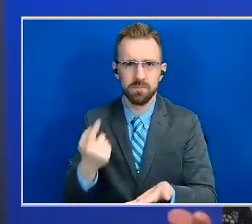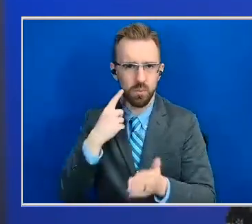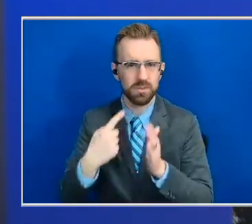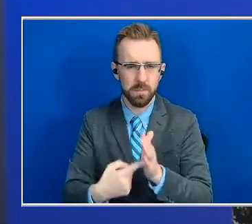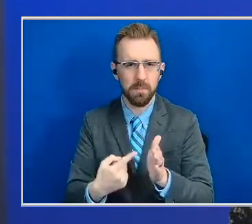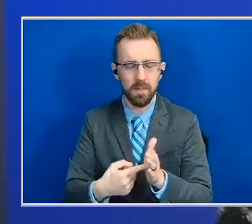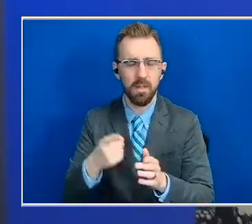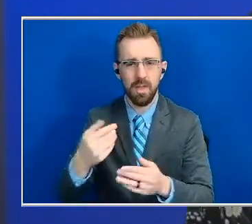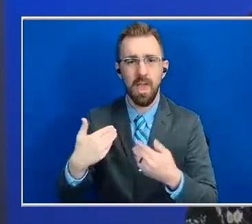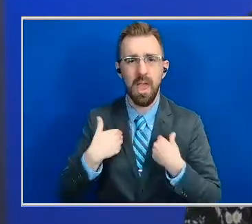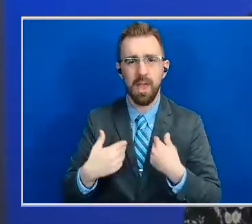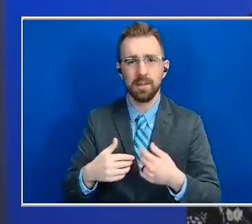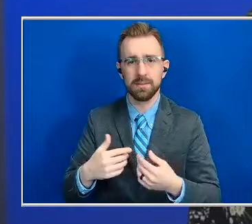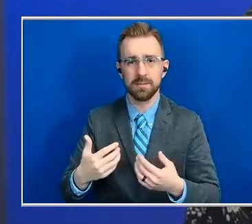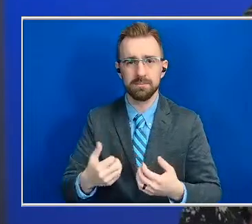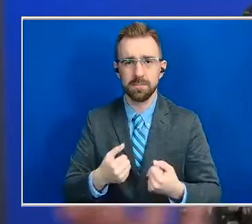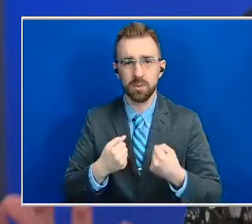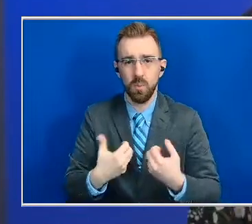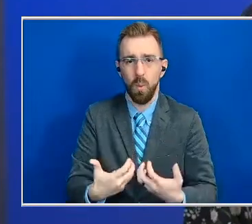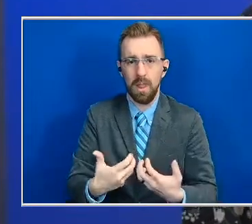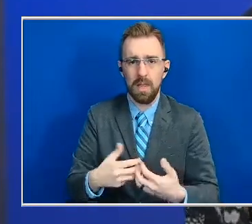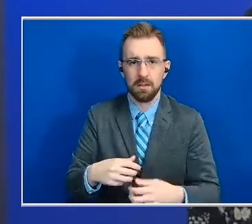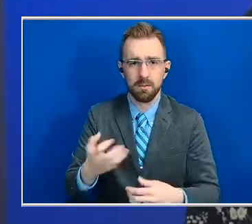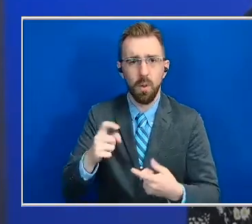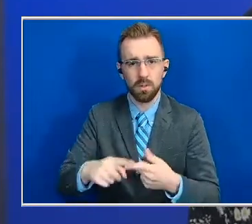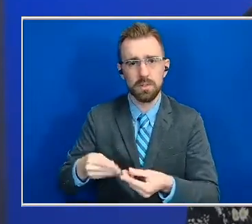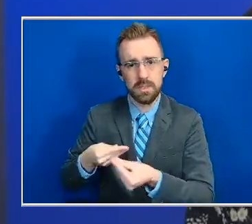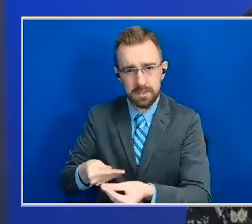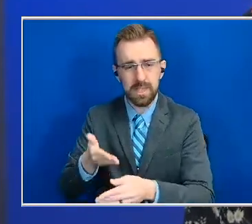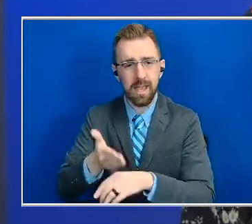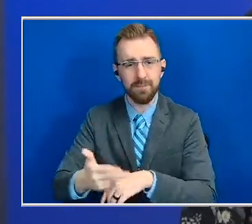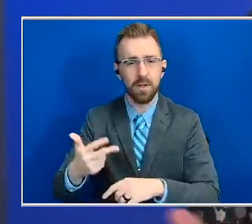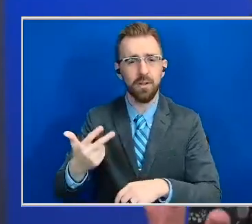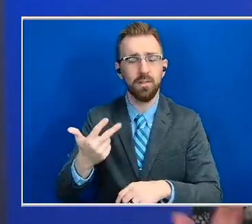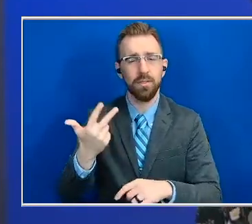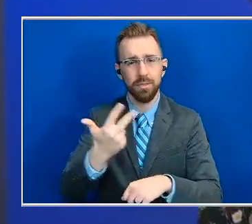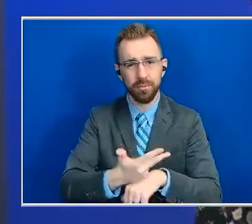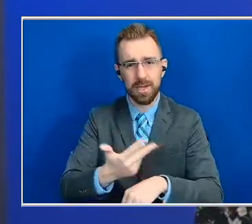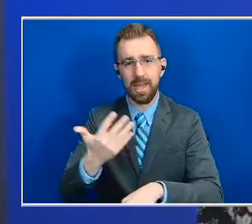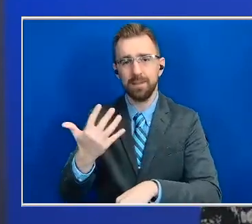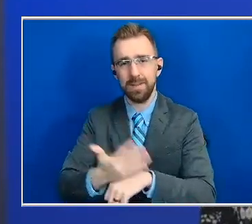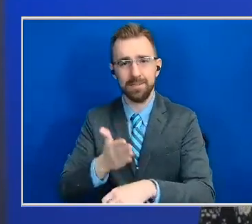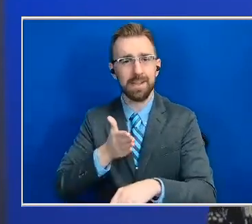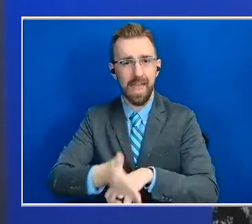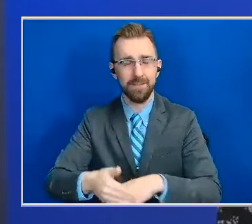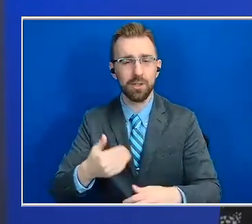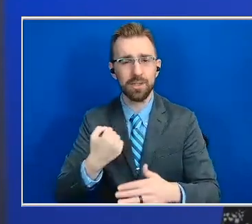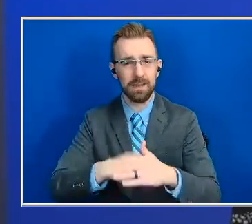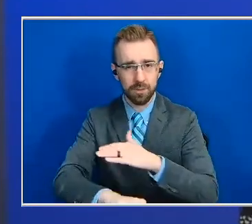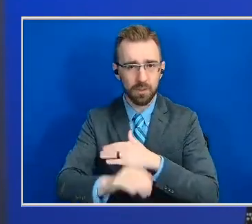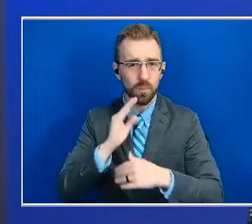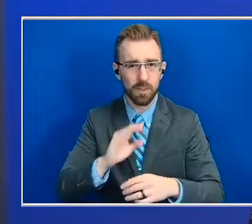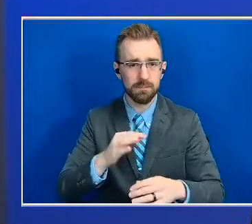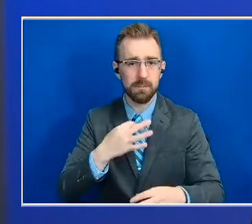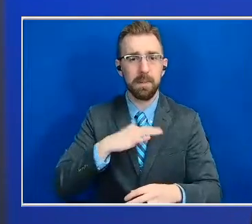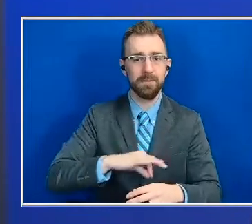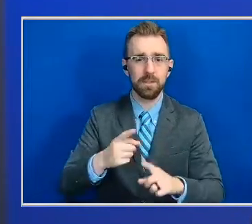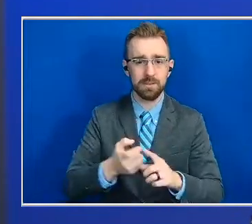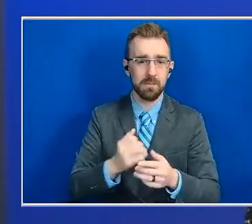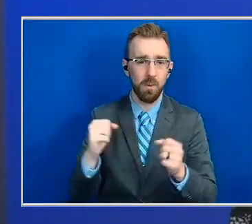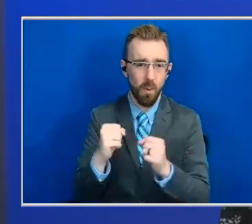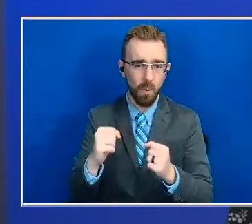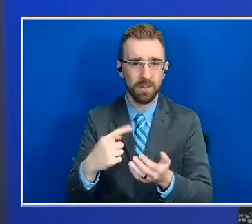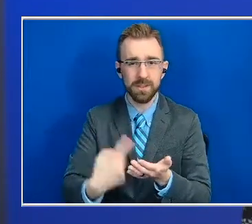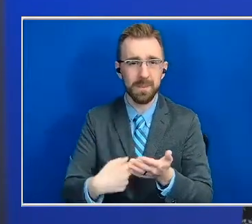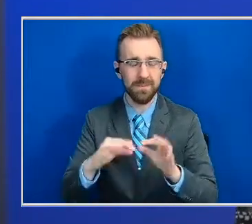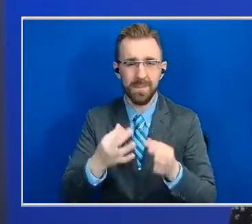engorged breasts after maybe 3, 4, 5 days after delivery would benefit from some cold. Sometimes families aren't so eager to do